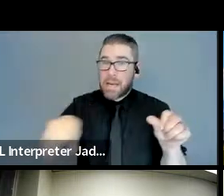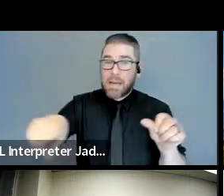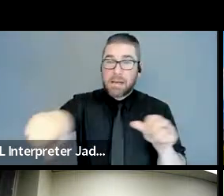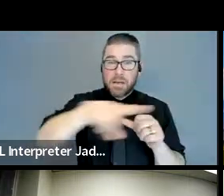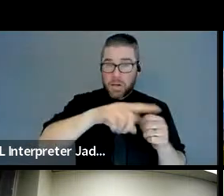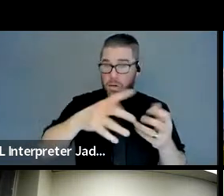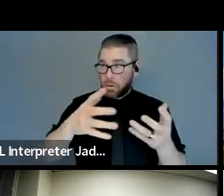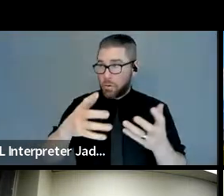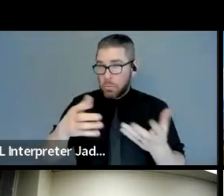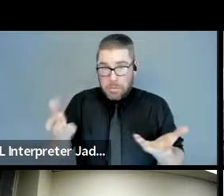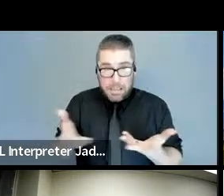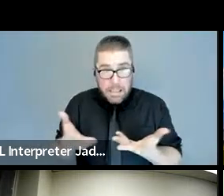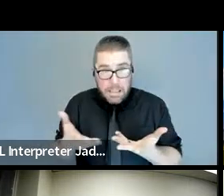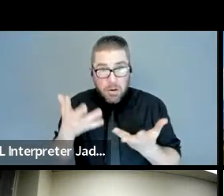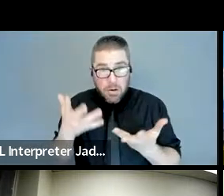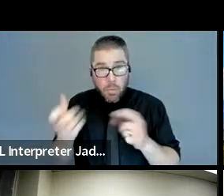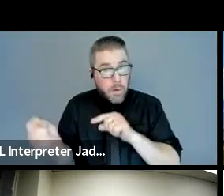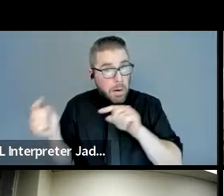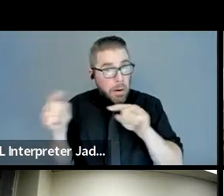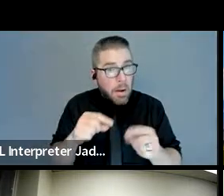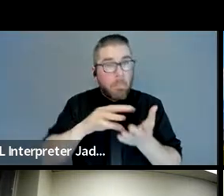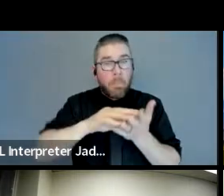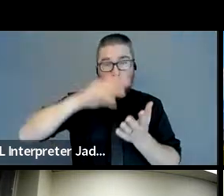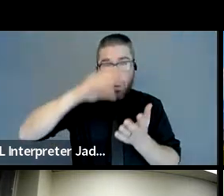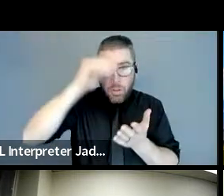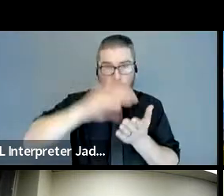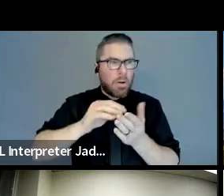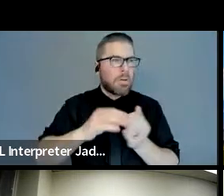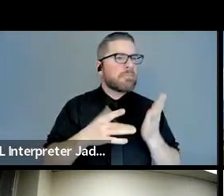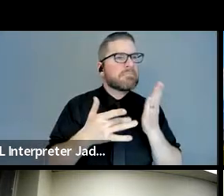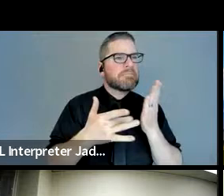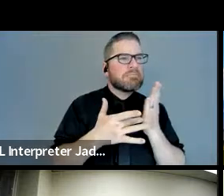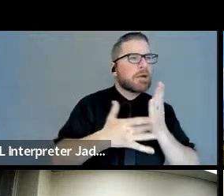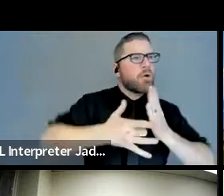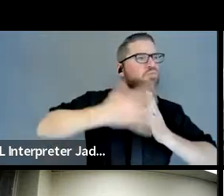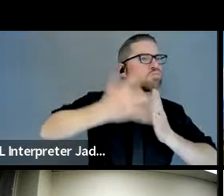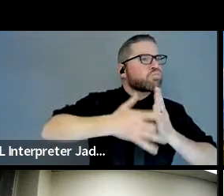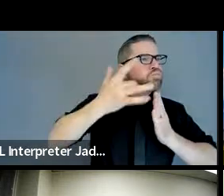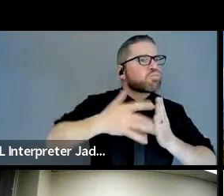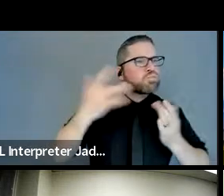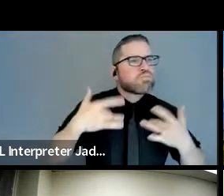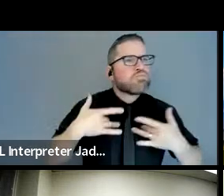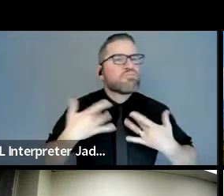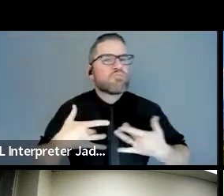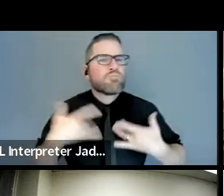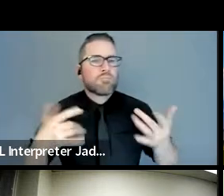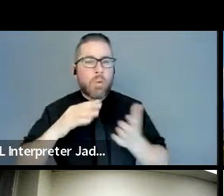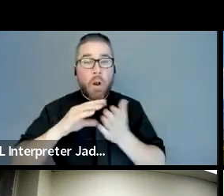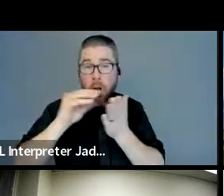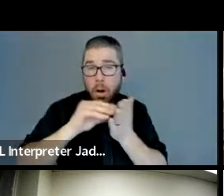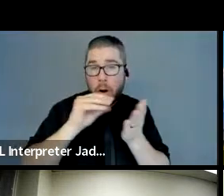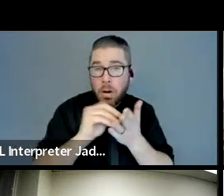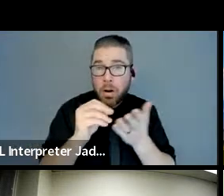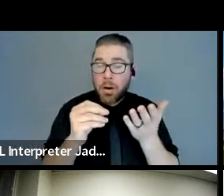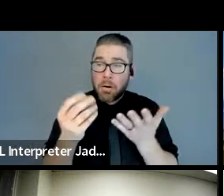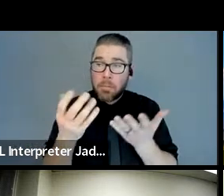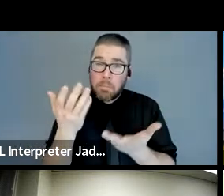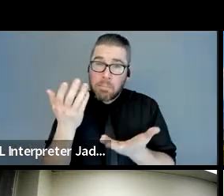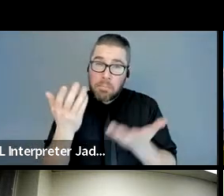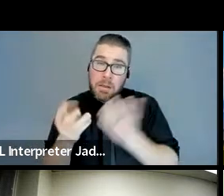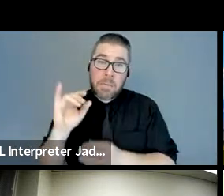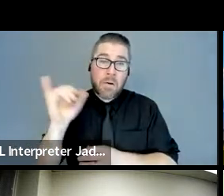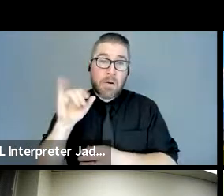see what the great technology is out there, but also to see how we're